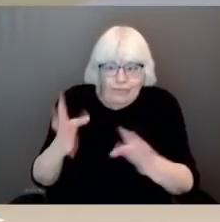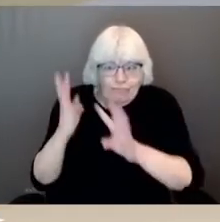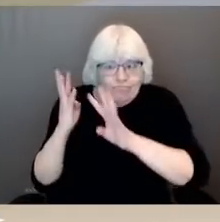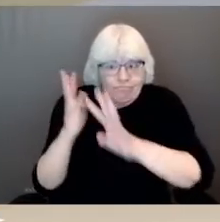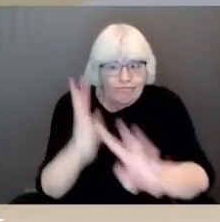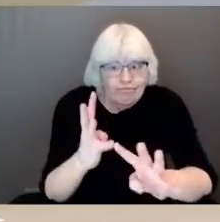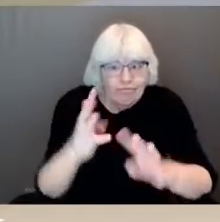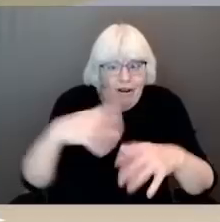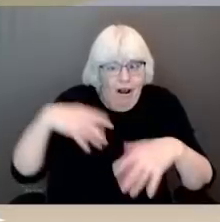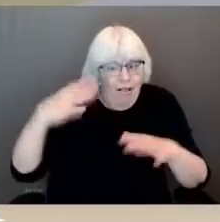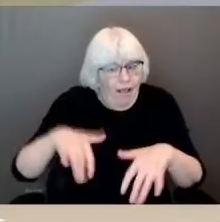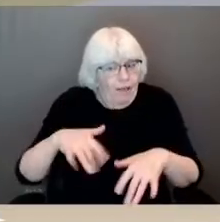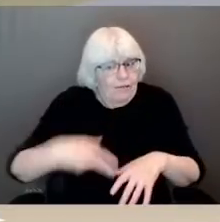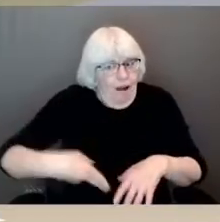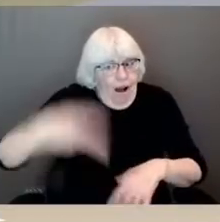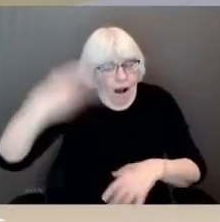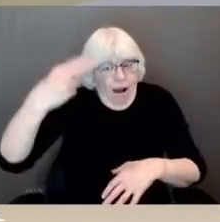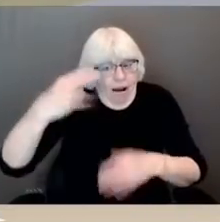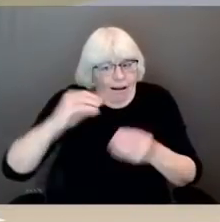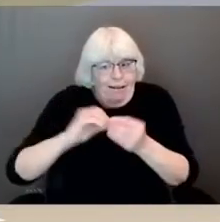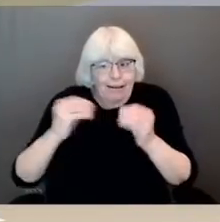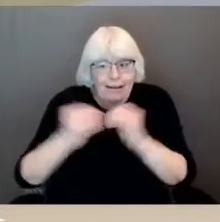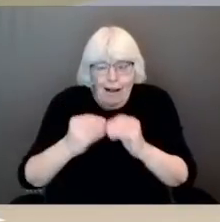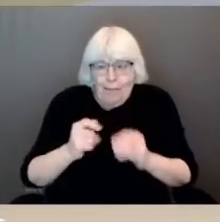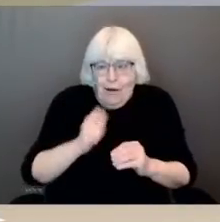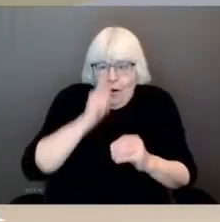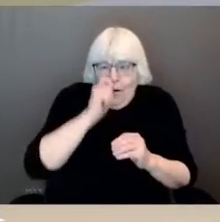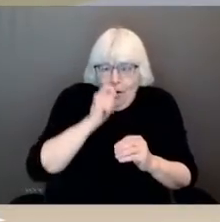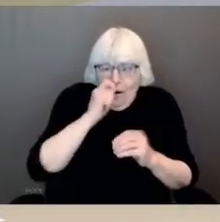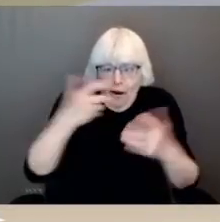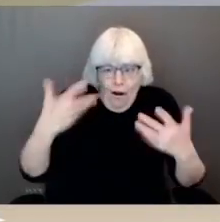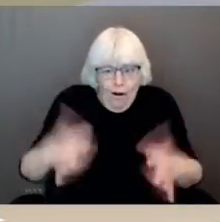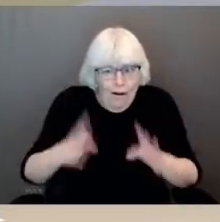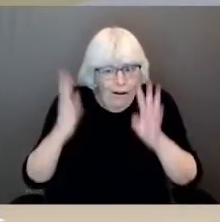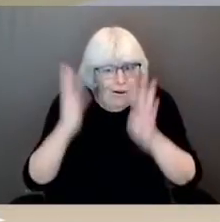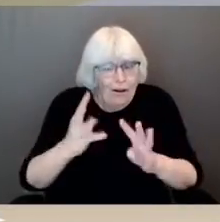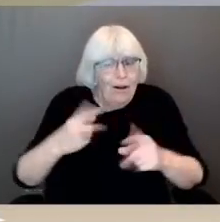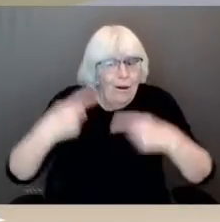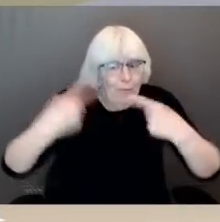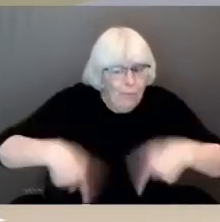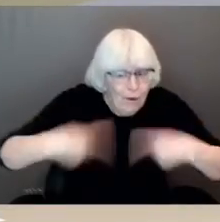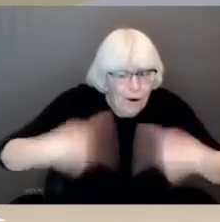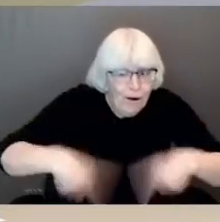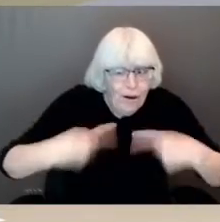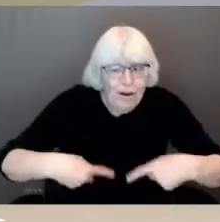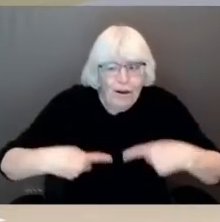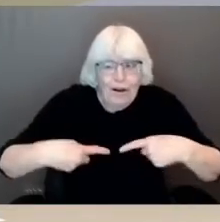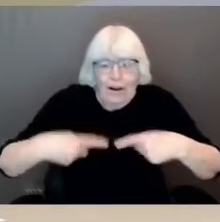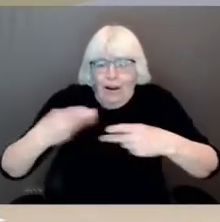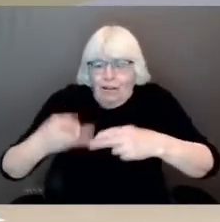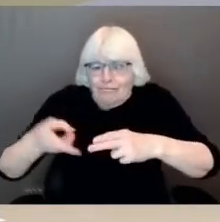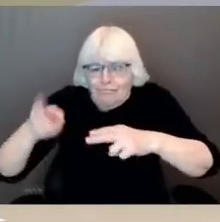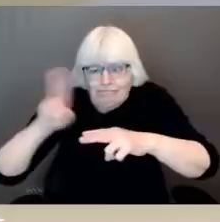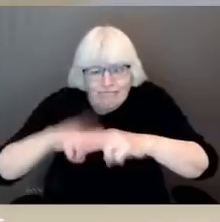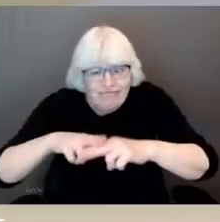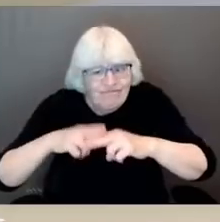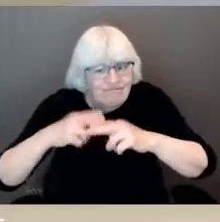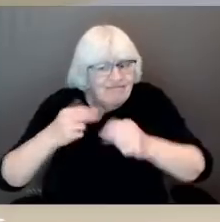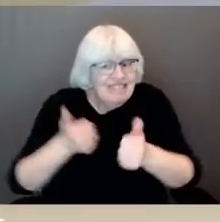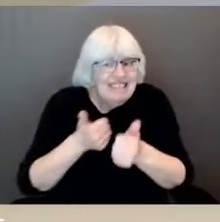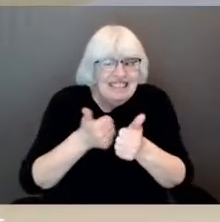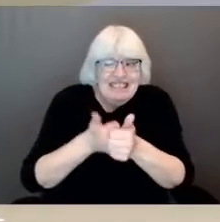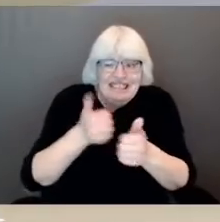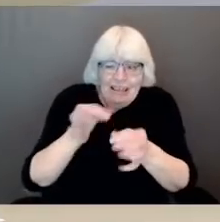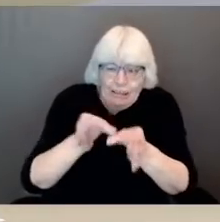borders. In order to expedite testing at Borden and reduce delays, there are dedicated lanes for PEI residents and